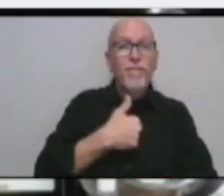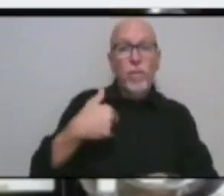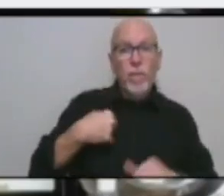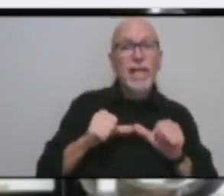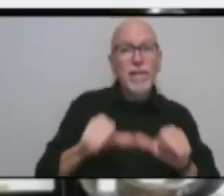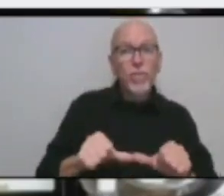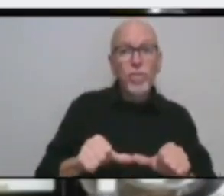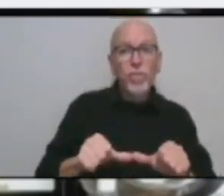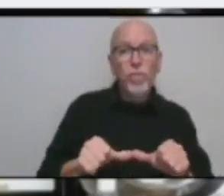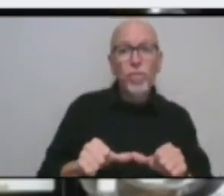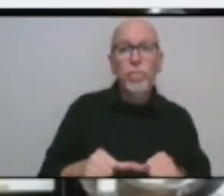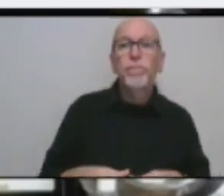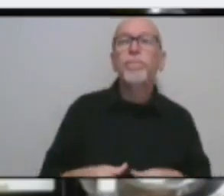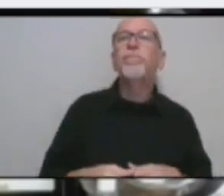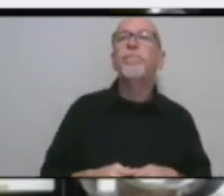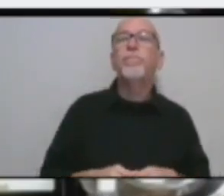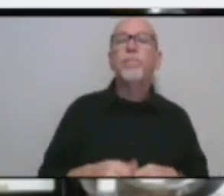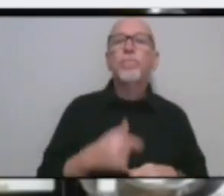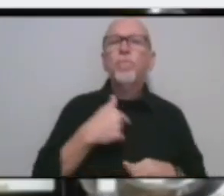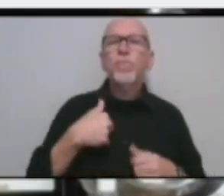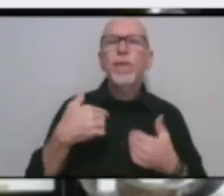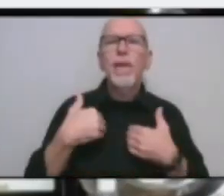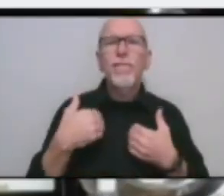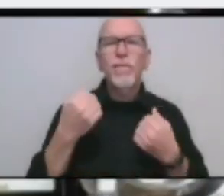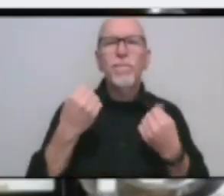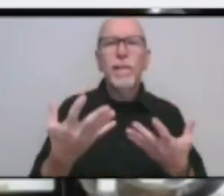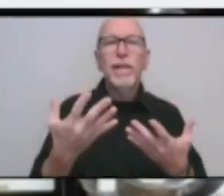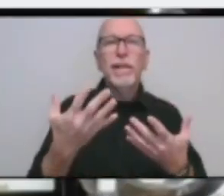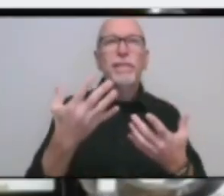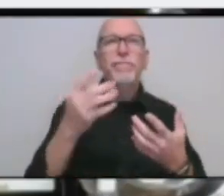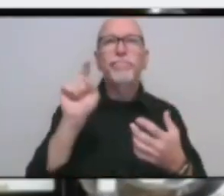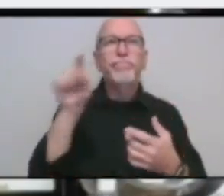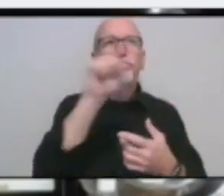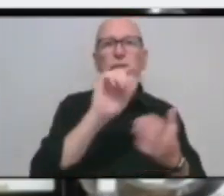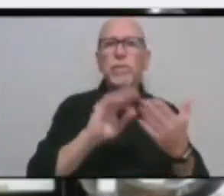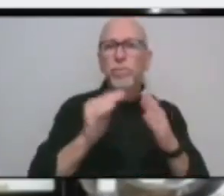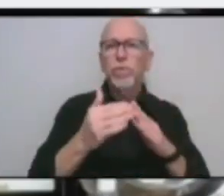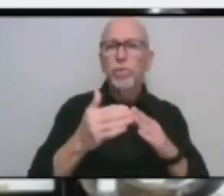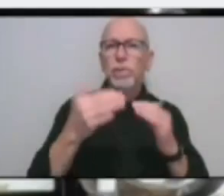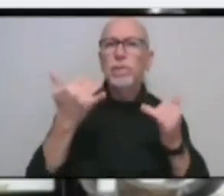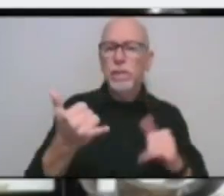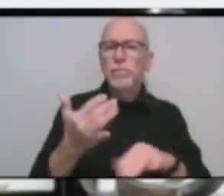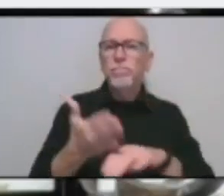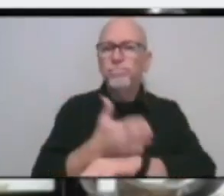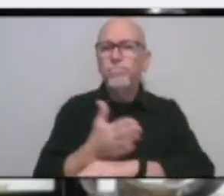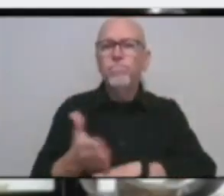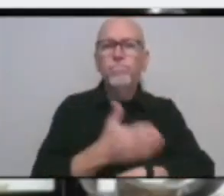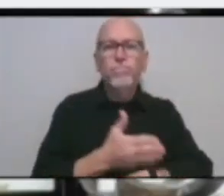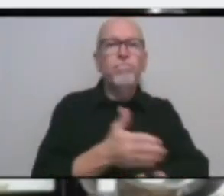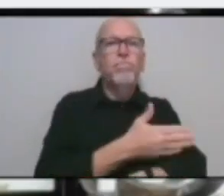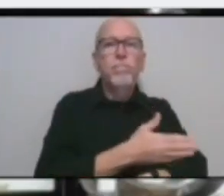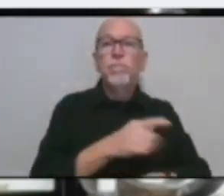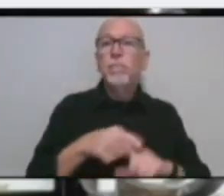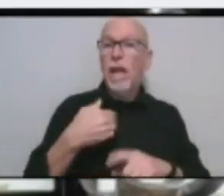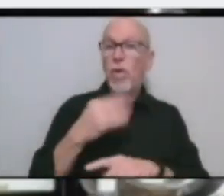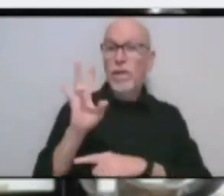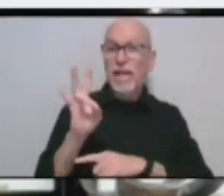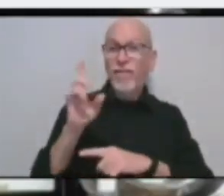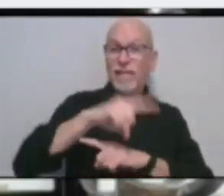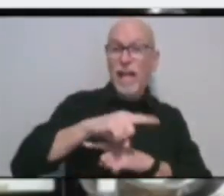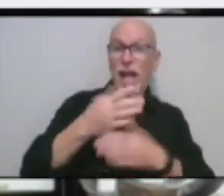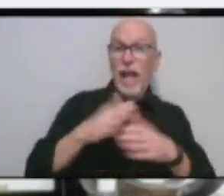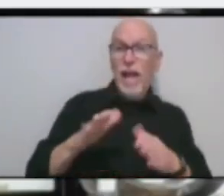got a long list of communities that are doing just that. But at the very same time that 7-day average positivity rate is ticking